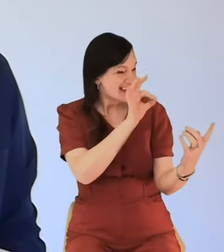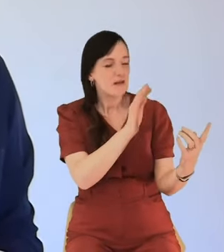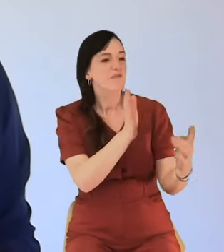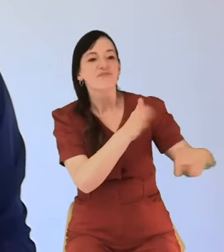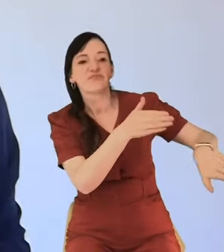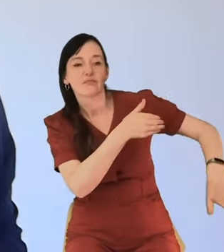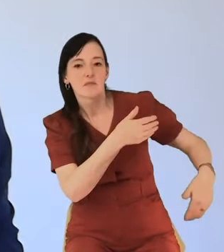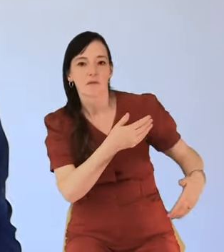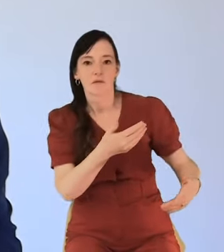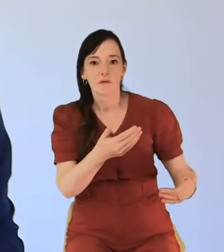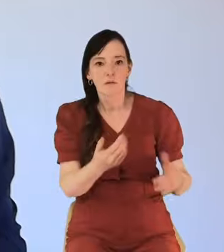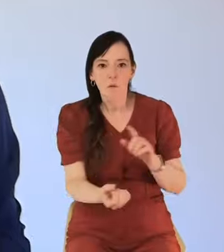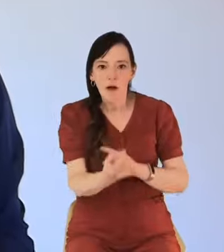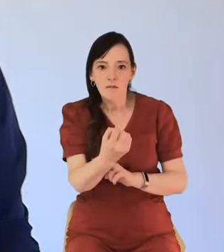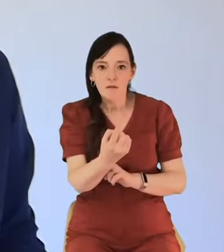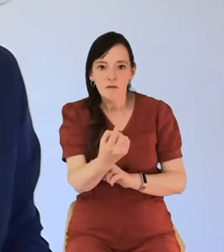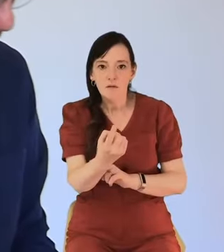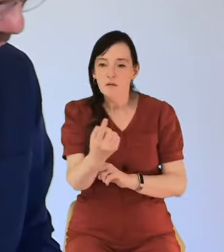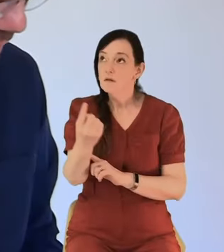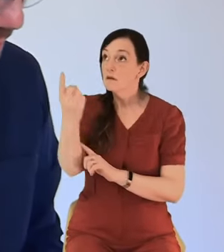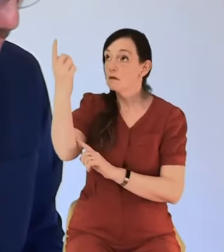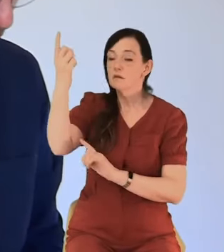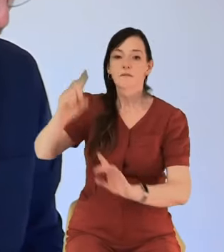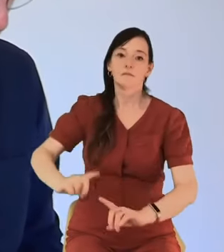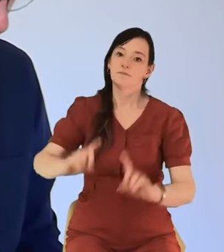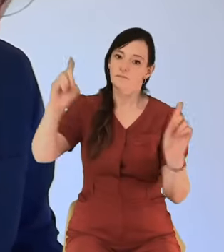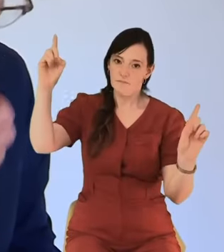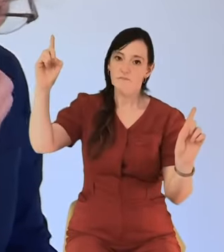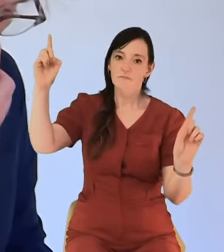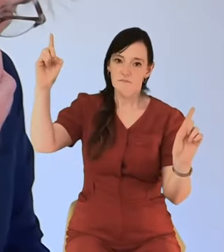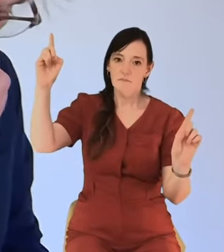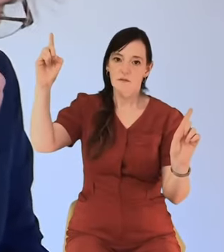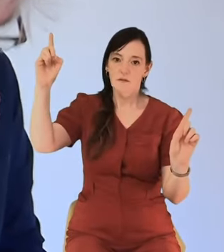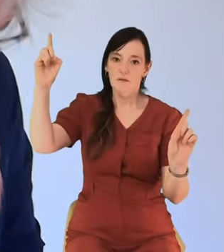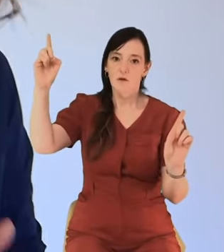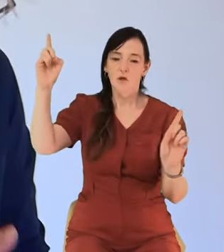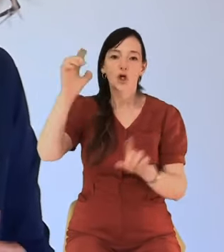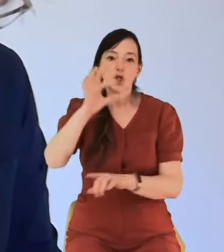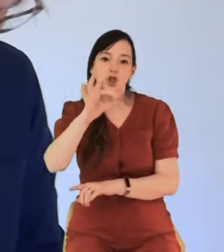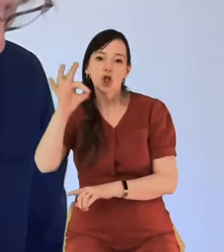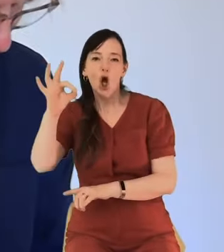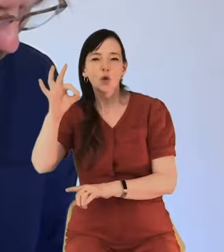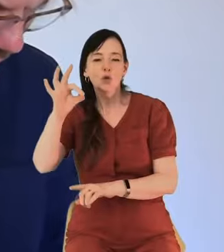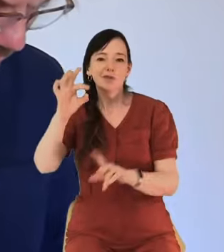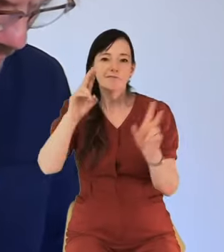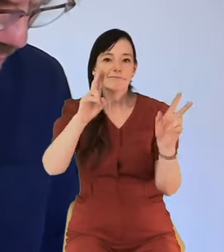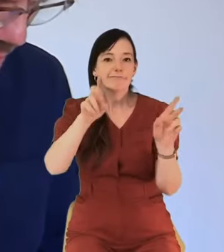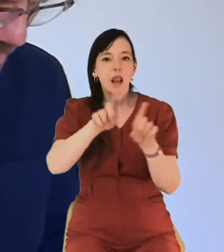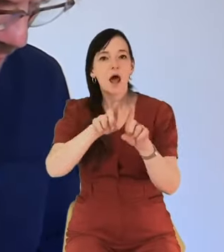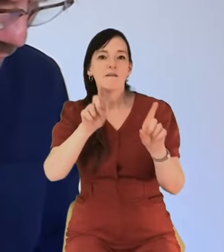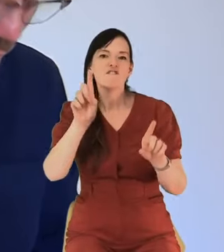It's not like that with God. God chose you as first fruits, or if you look at the